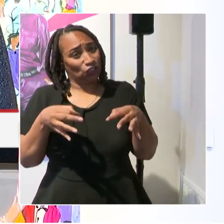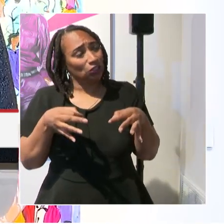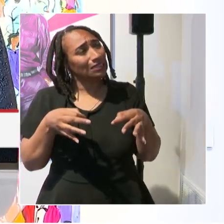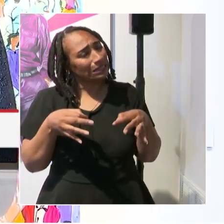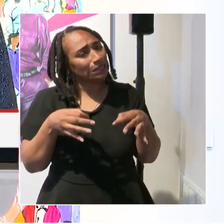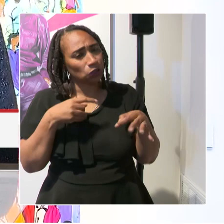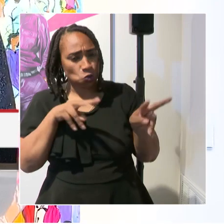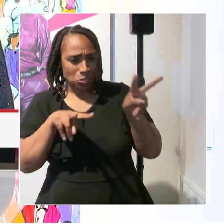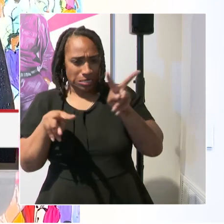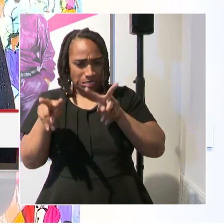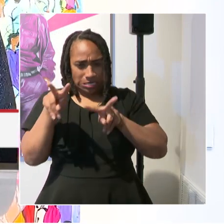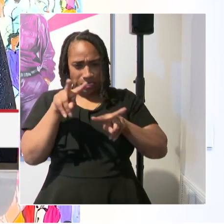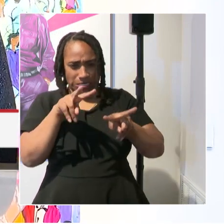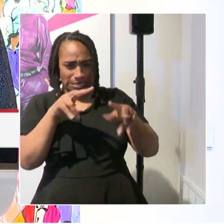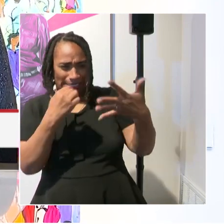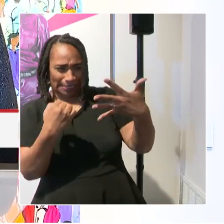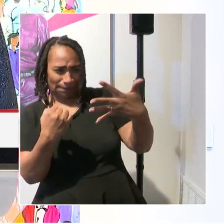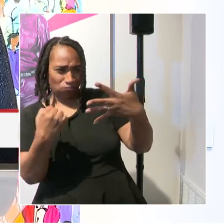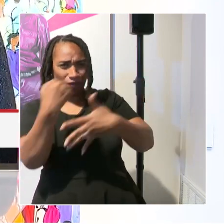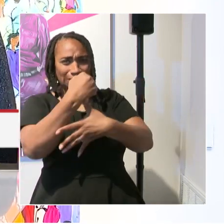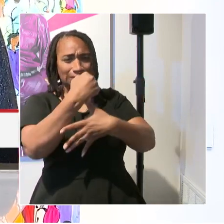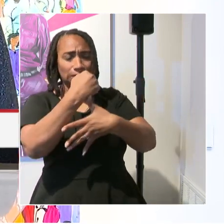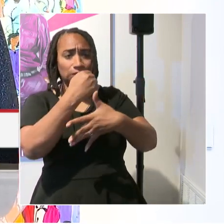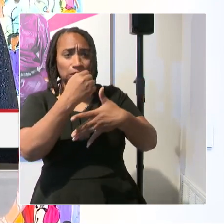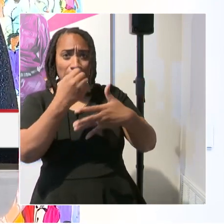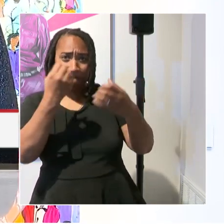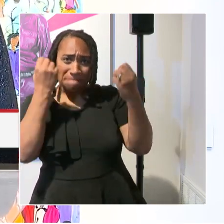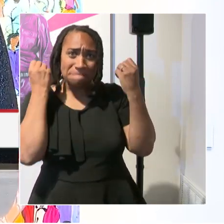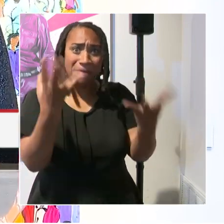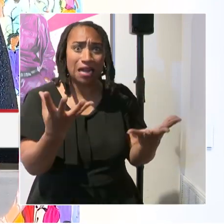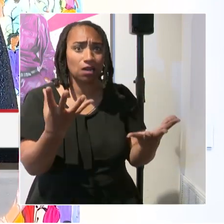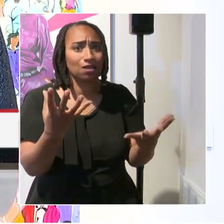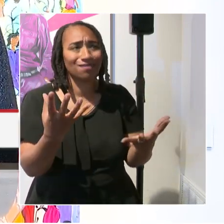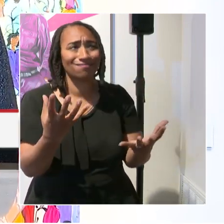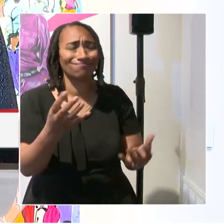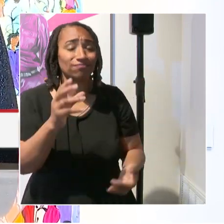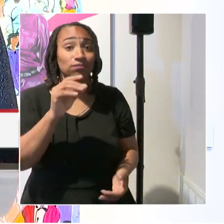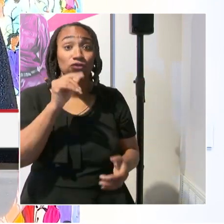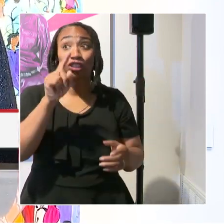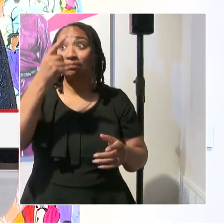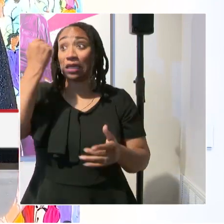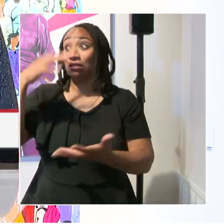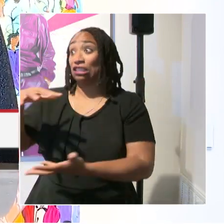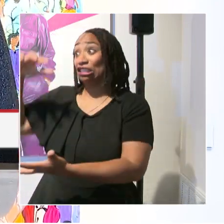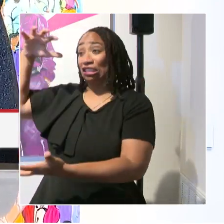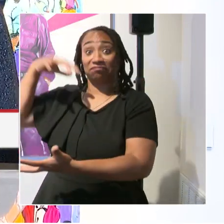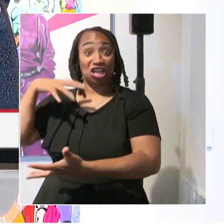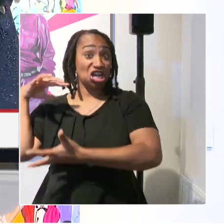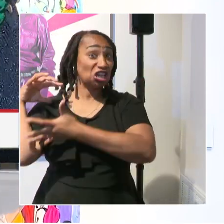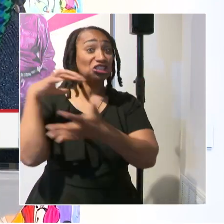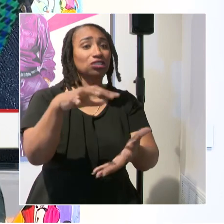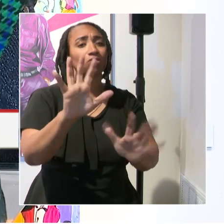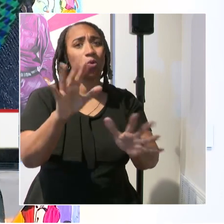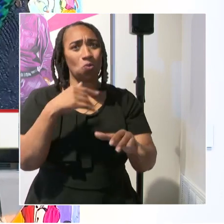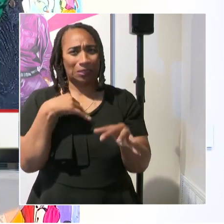spending, not because we have an unlimited amount of funds to spend, but we decided that in